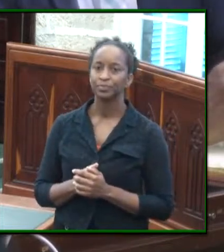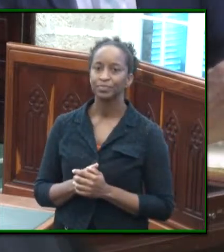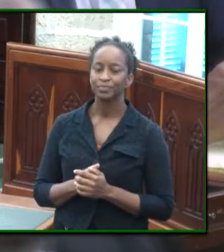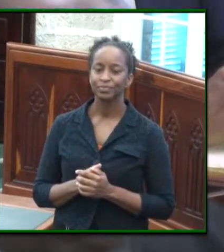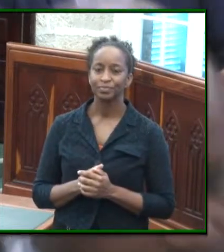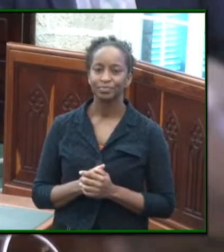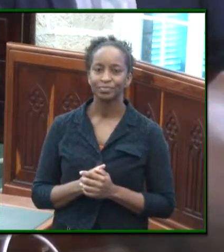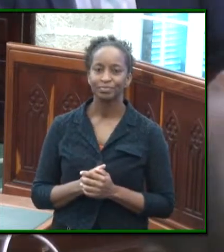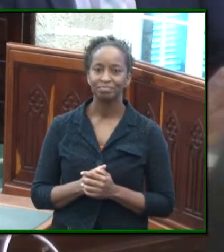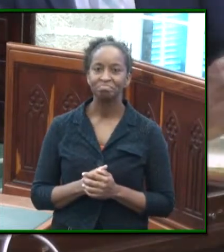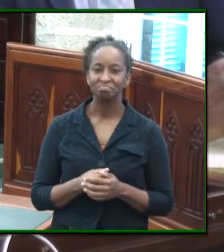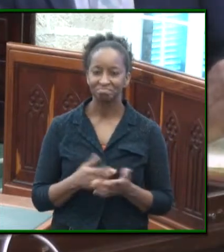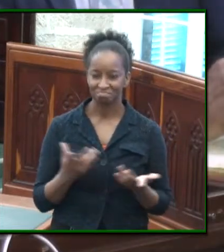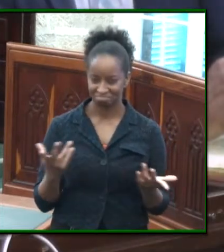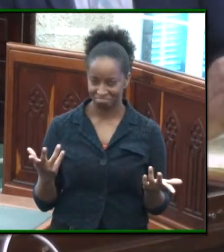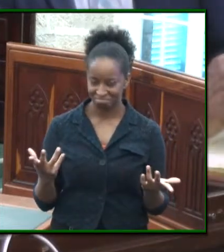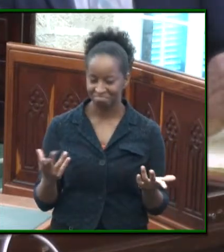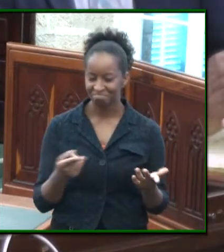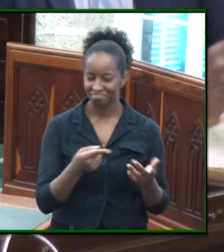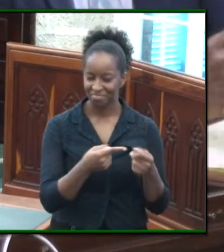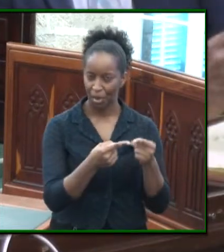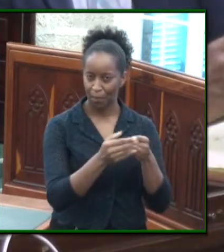member, the Leader of the Opposition.